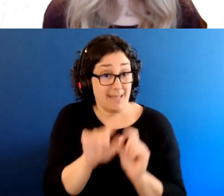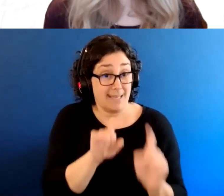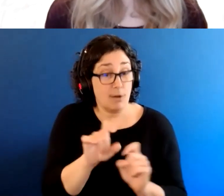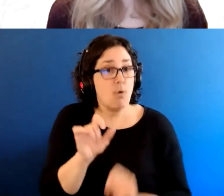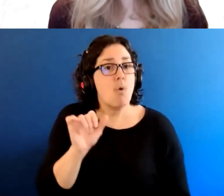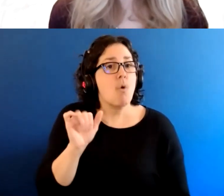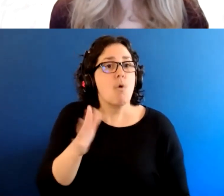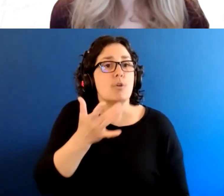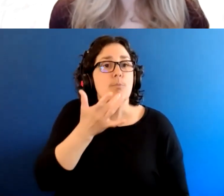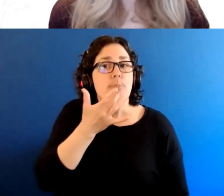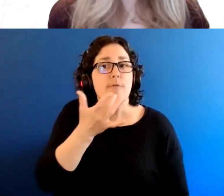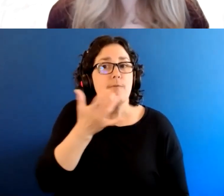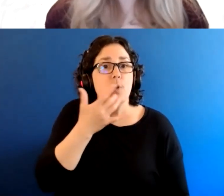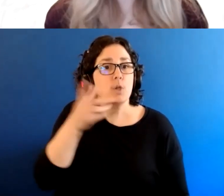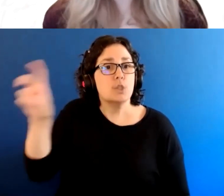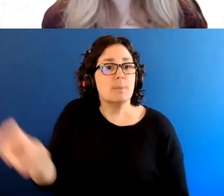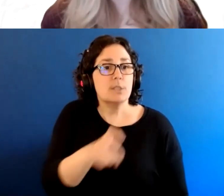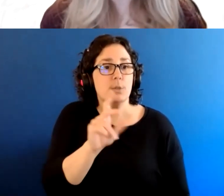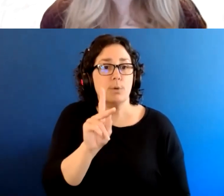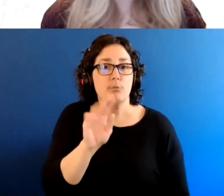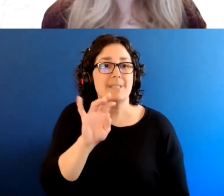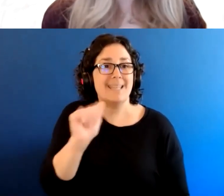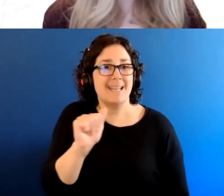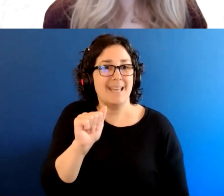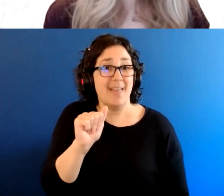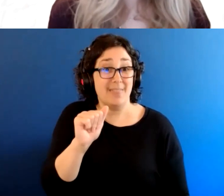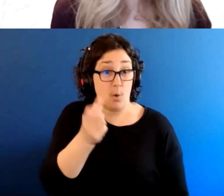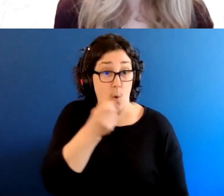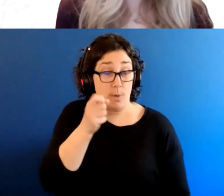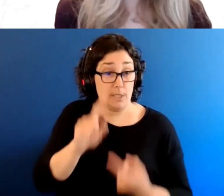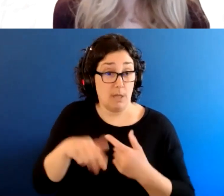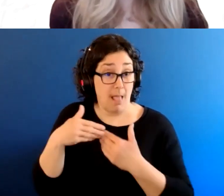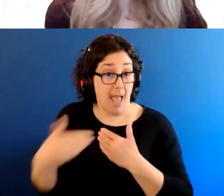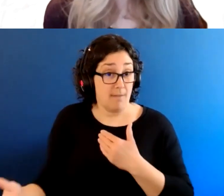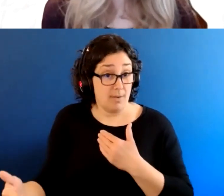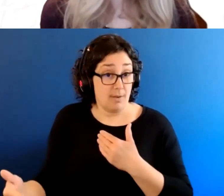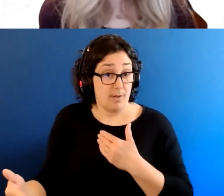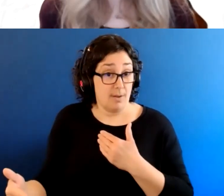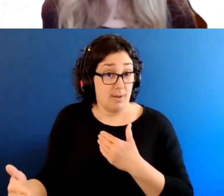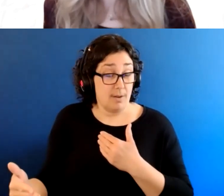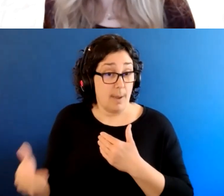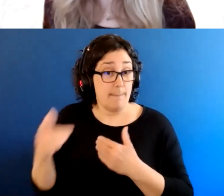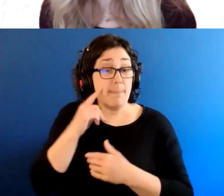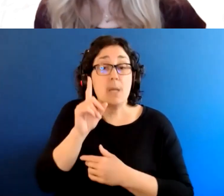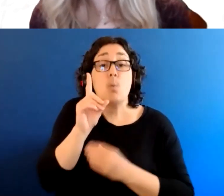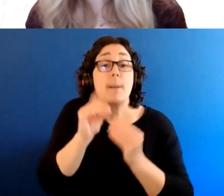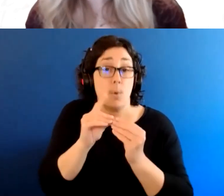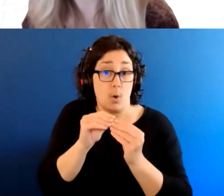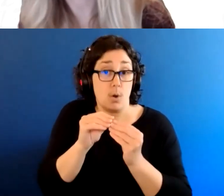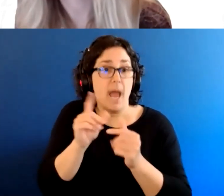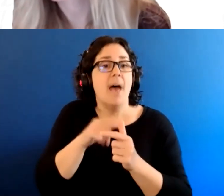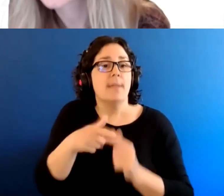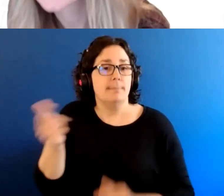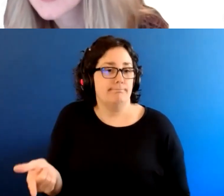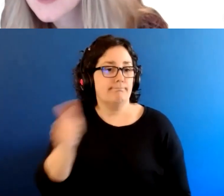or would you like us to switch over to Kristina and get back to them after? What would you I think we could take maybe one more question, and then we'll